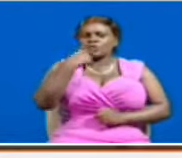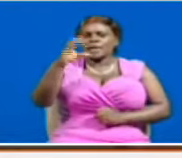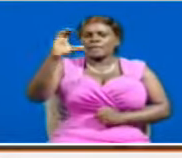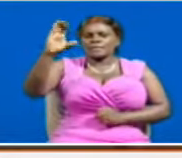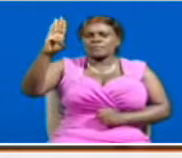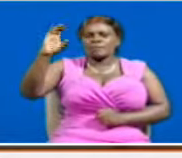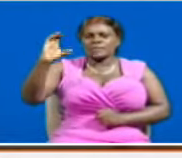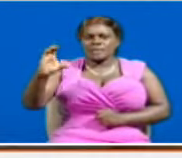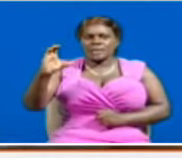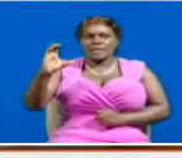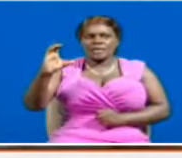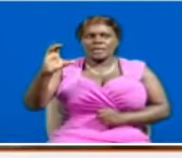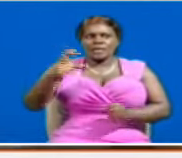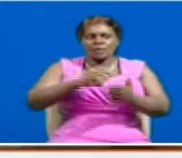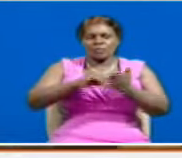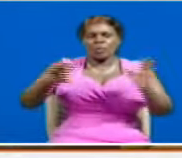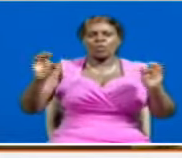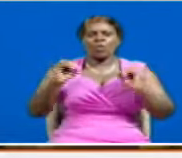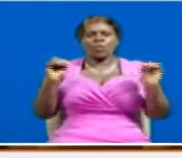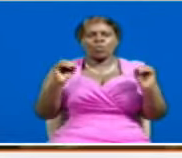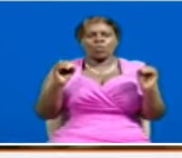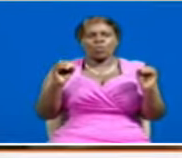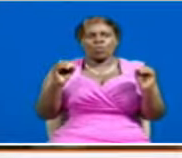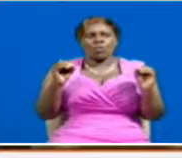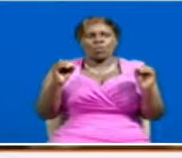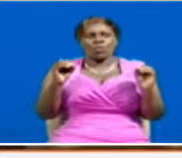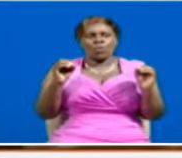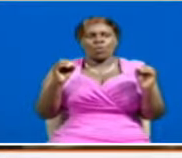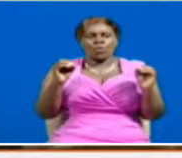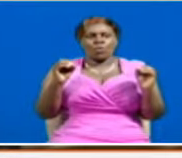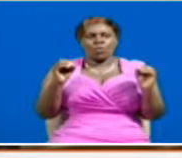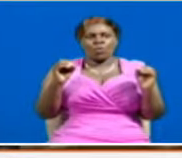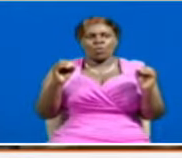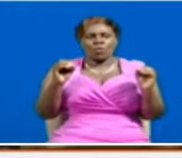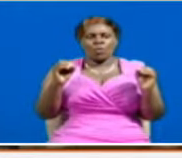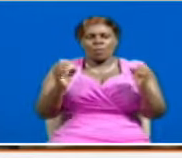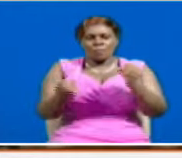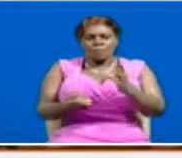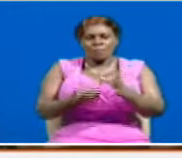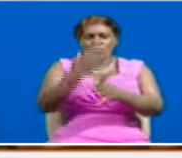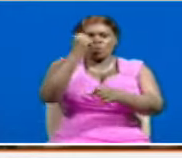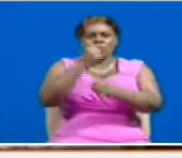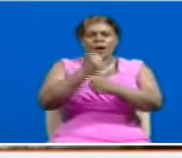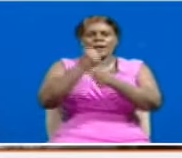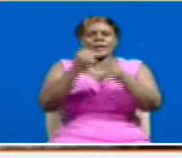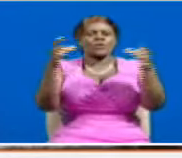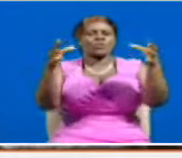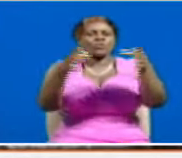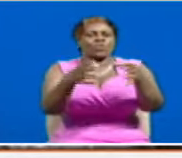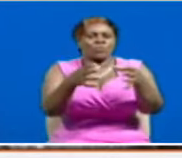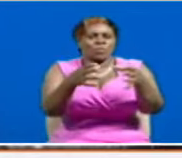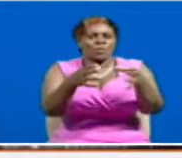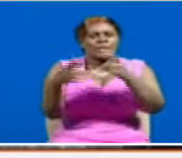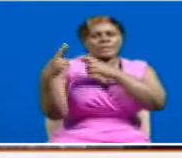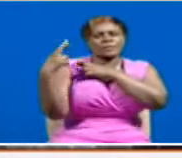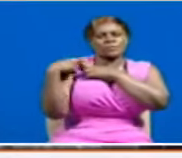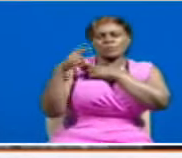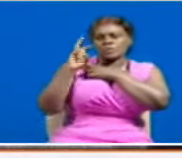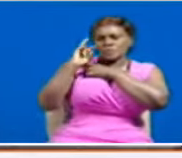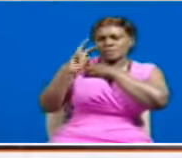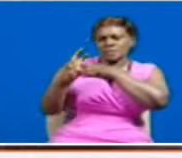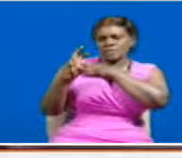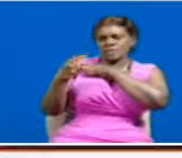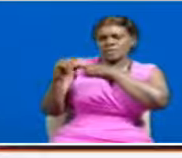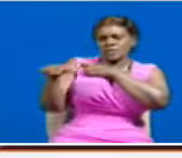CBC was not well thought out at inception. And to correct the mess, he formed a presidential working party tasked with looking at the